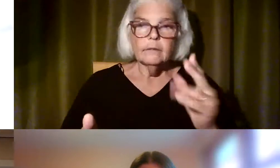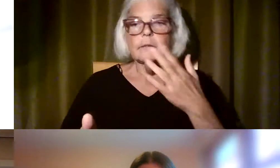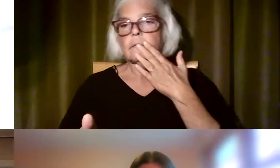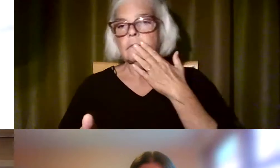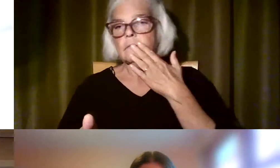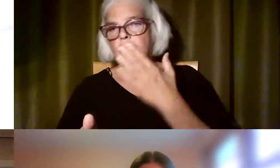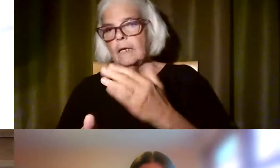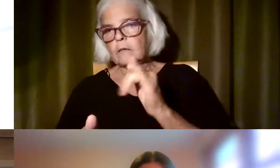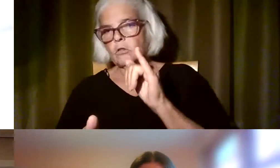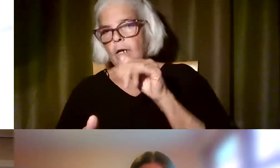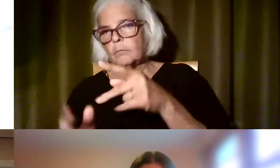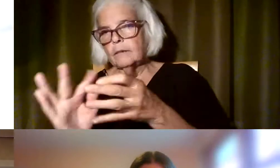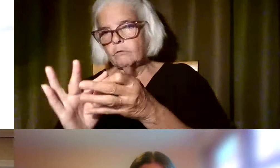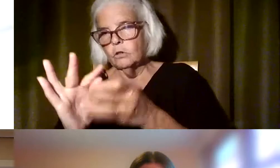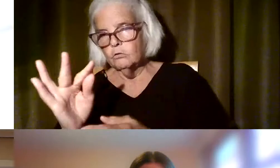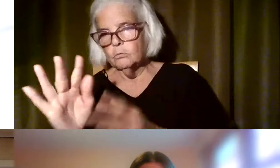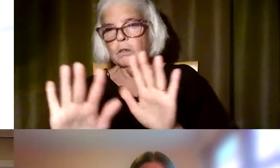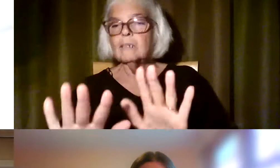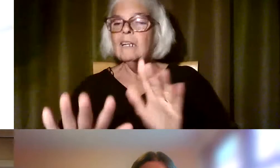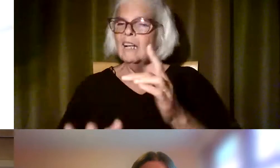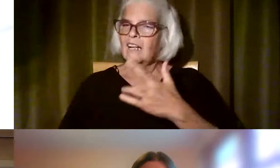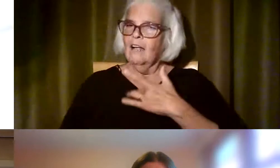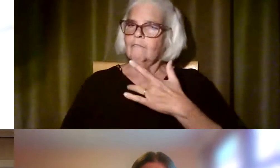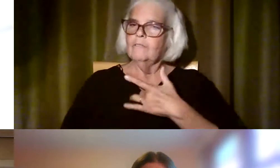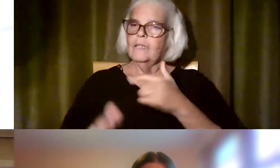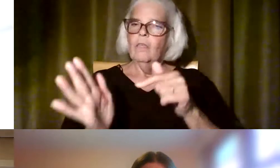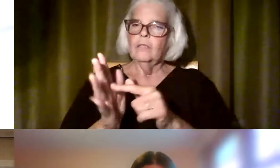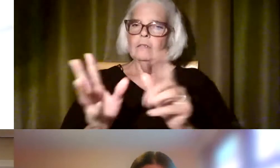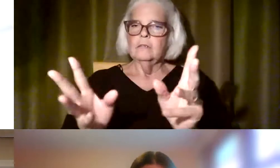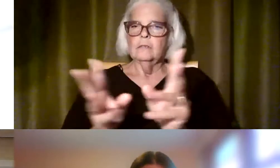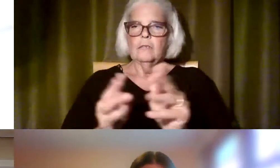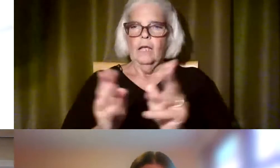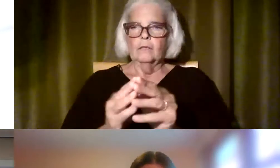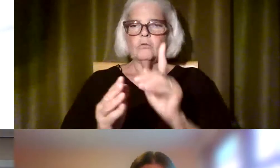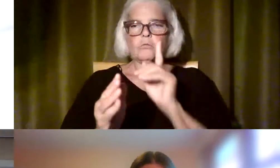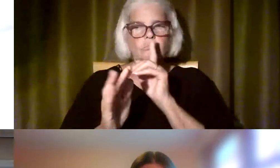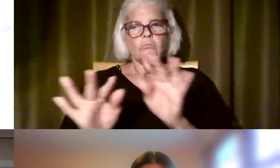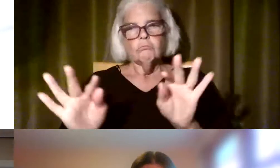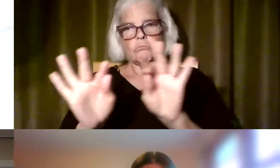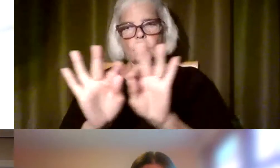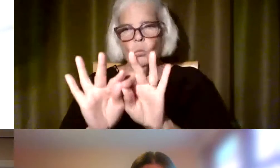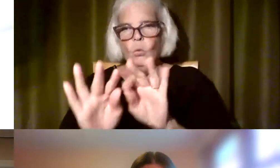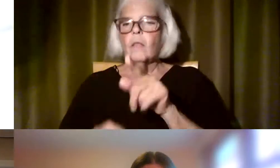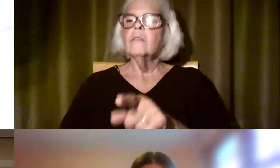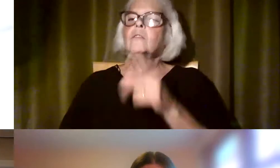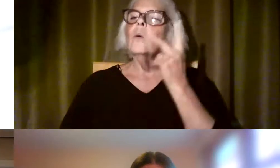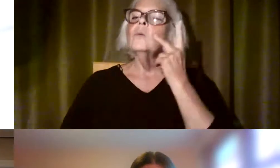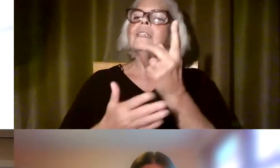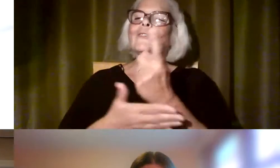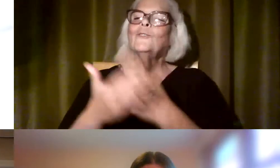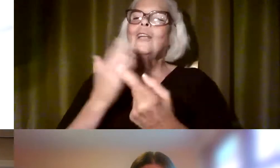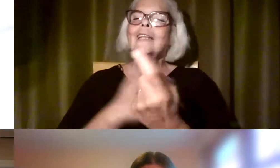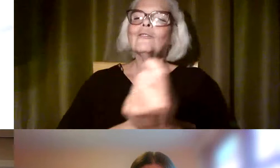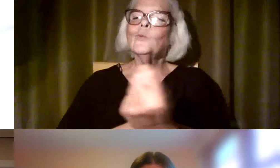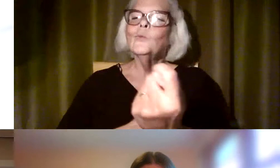session, and we'll look forward to seeing you next Tuesday for a session specifically about vaccines.